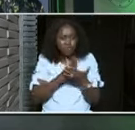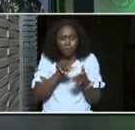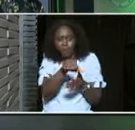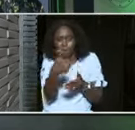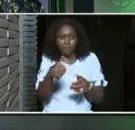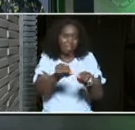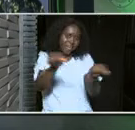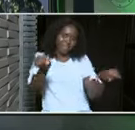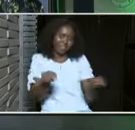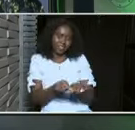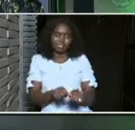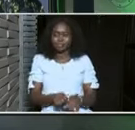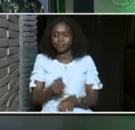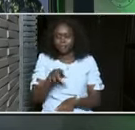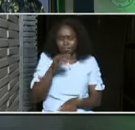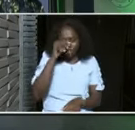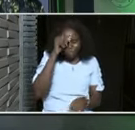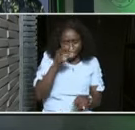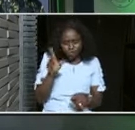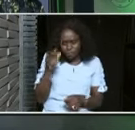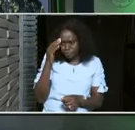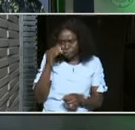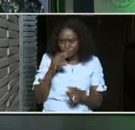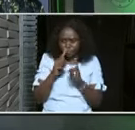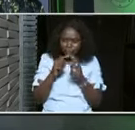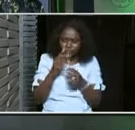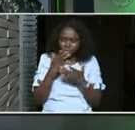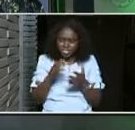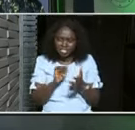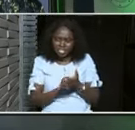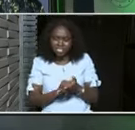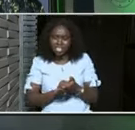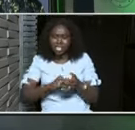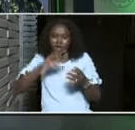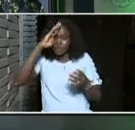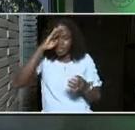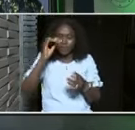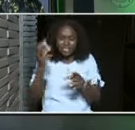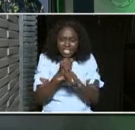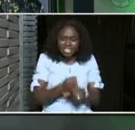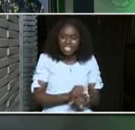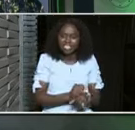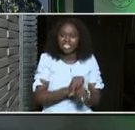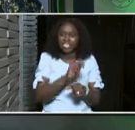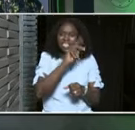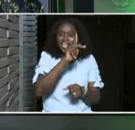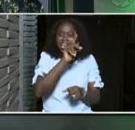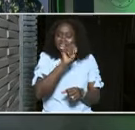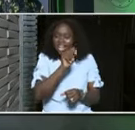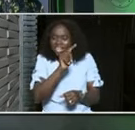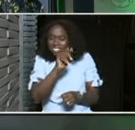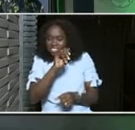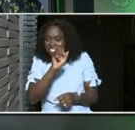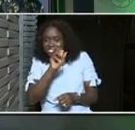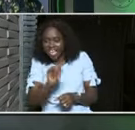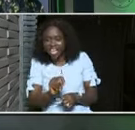years, I was talking about Buhari would take Kano, he would take Kaduna, he would take Katsina, the KKK. Those are the big vote